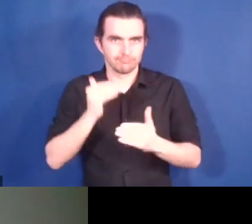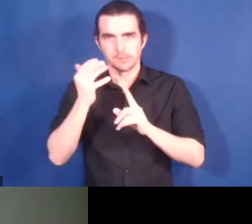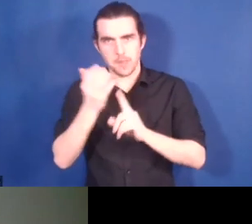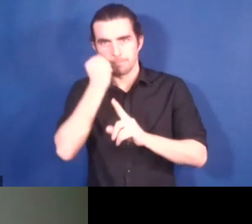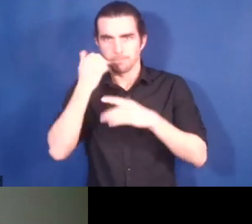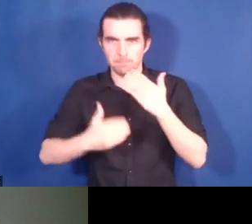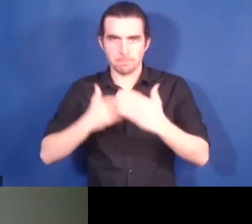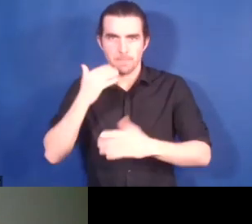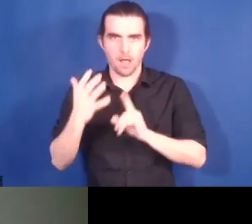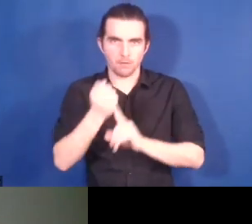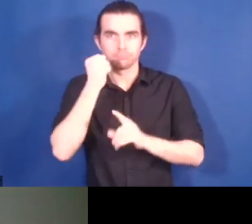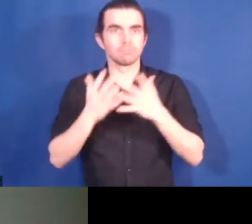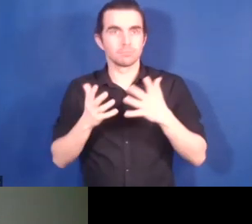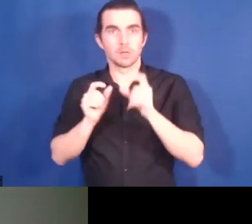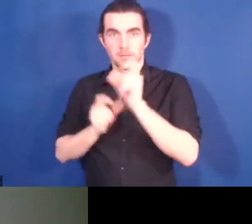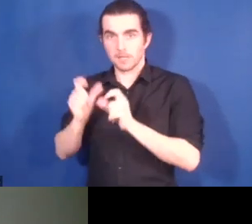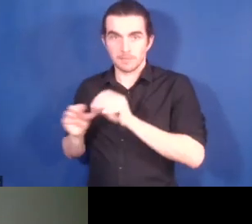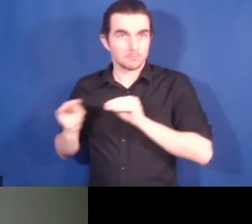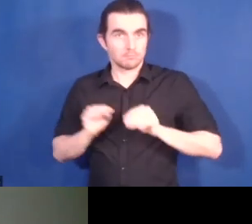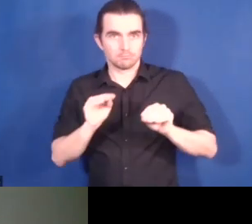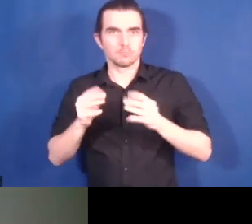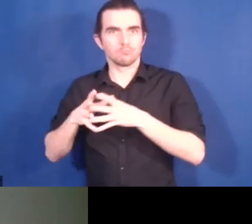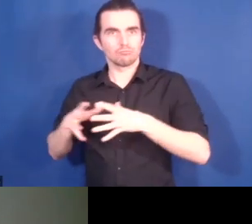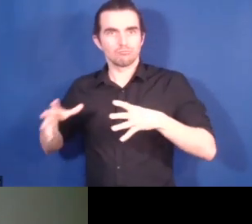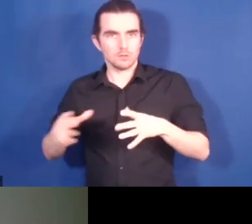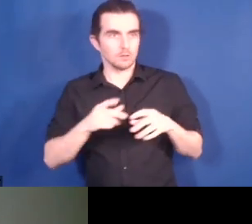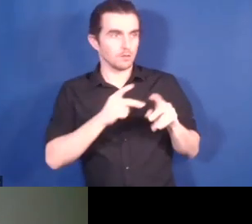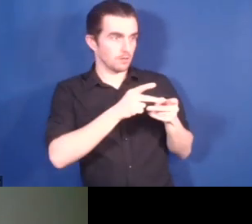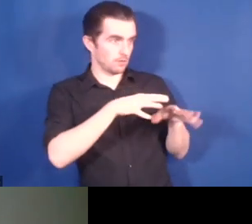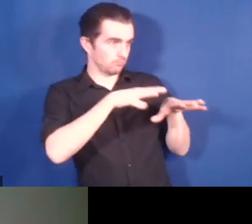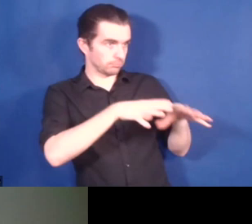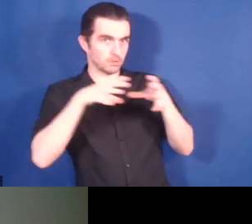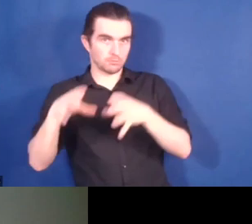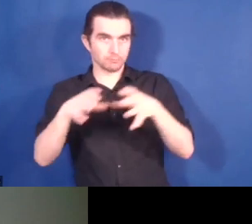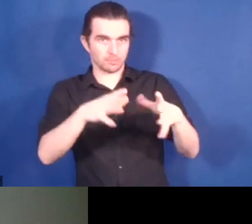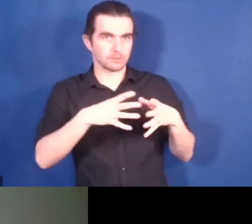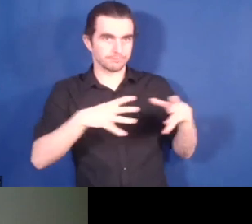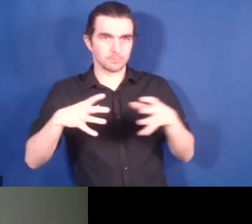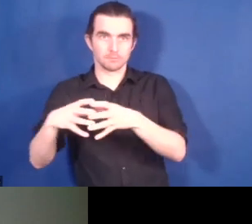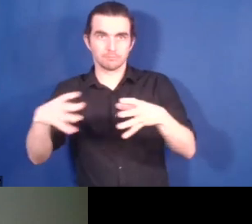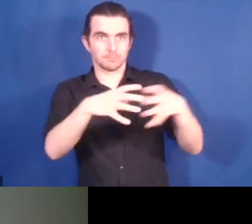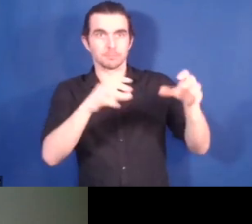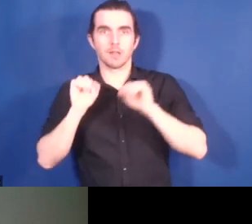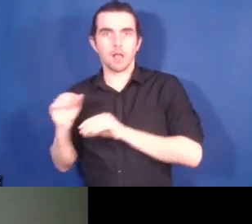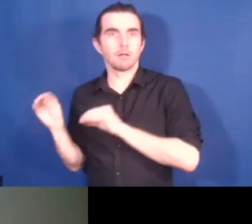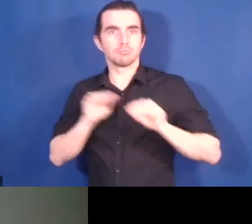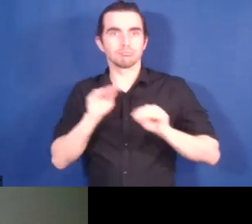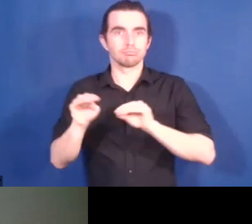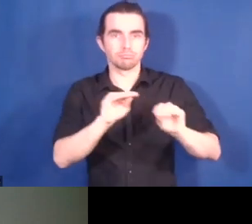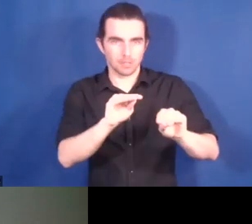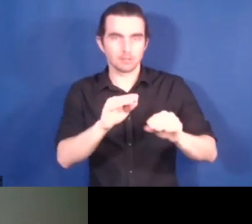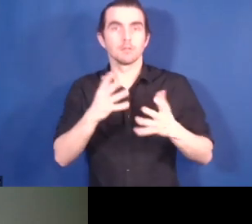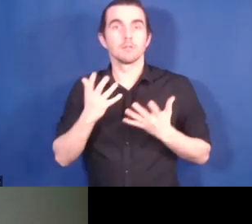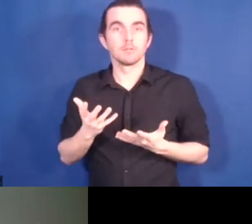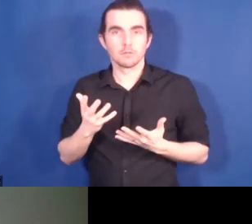mechanism previously, and also related to that very important concept of burden and responsibility sharing in the Global